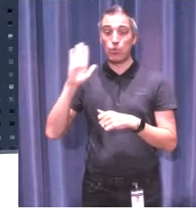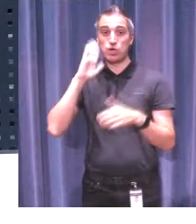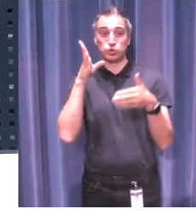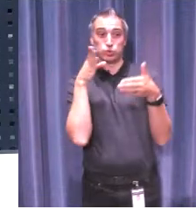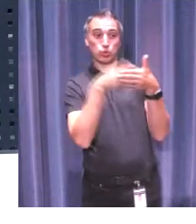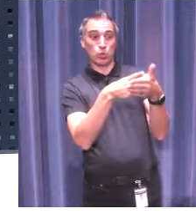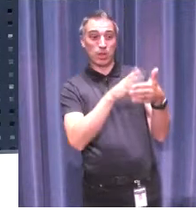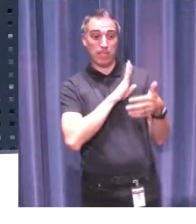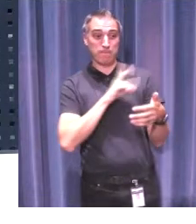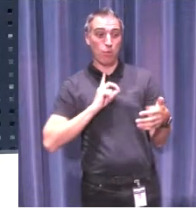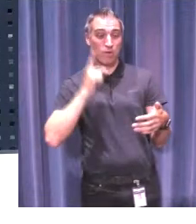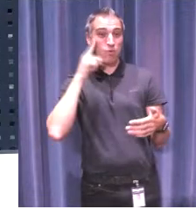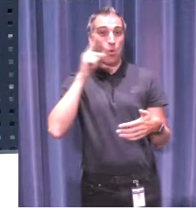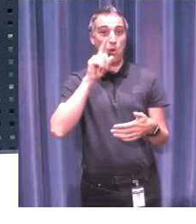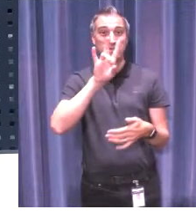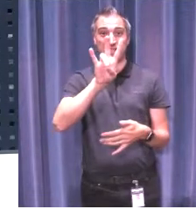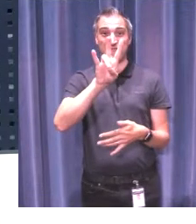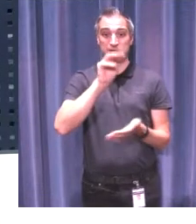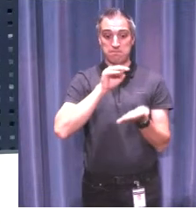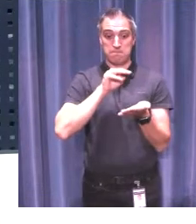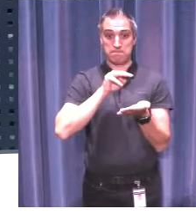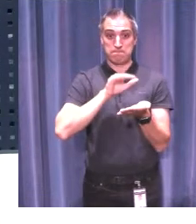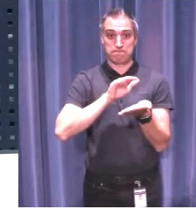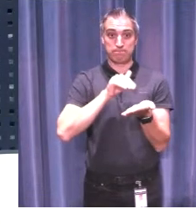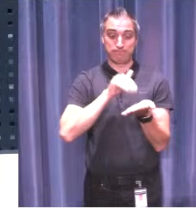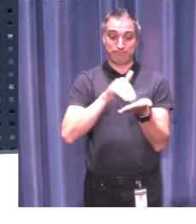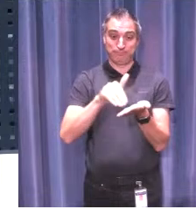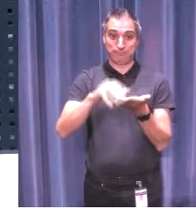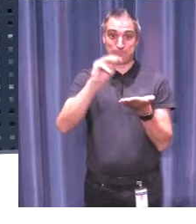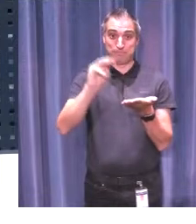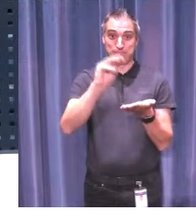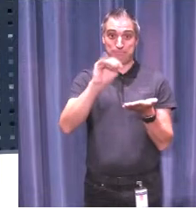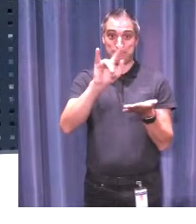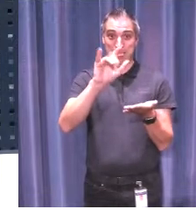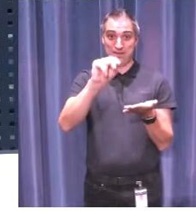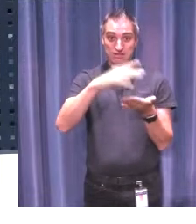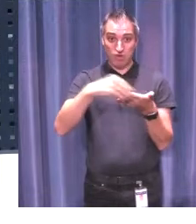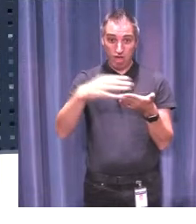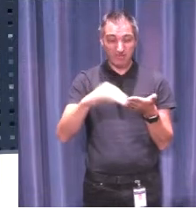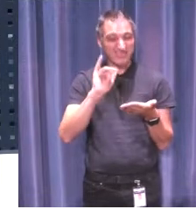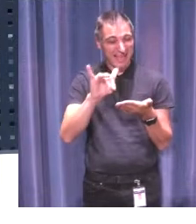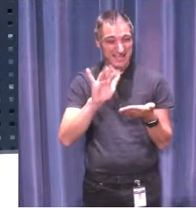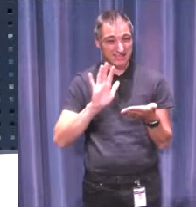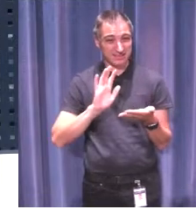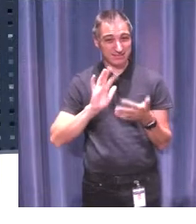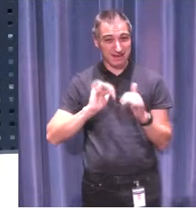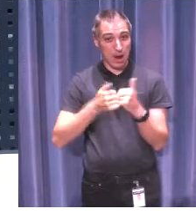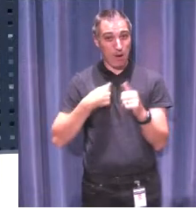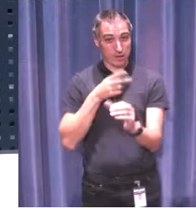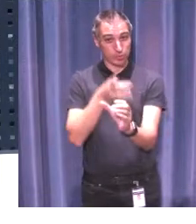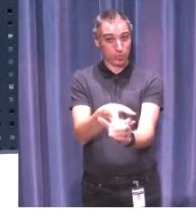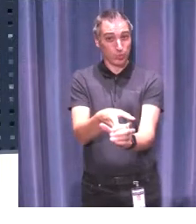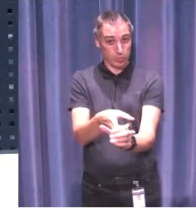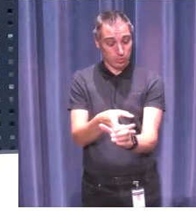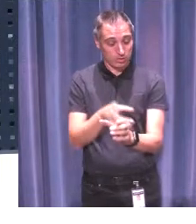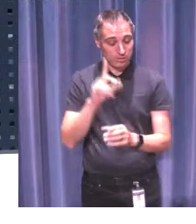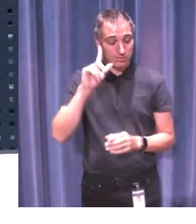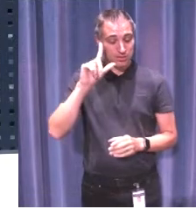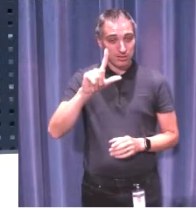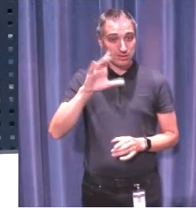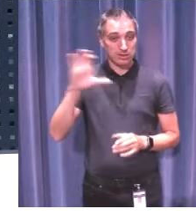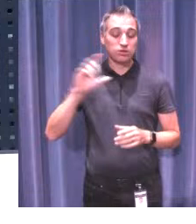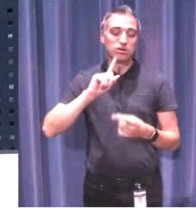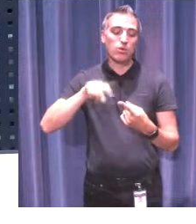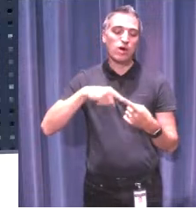So that's where they were when I started. And when